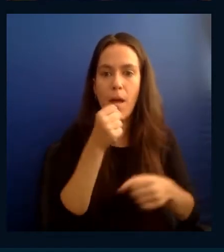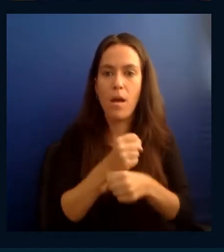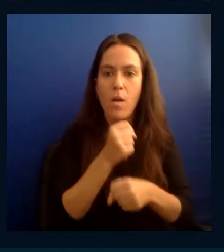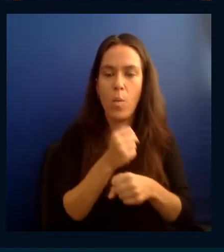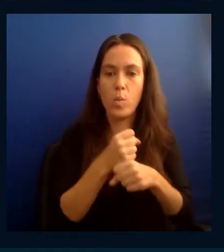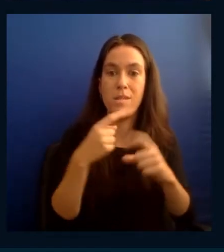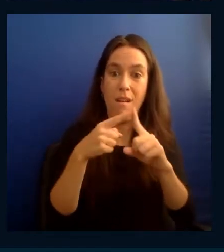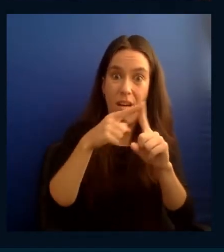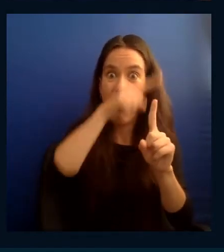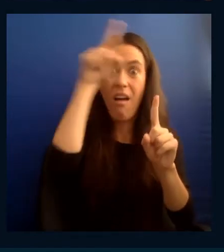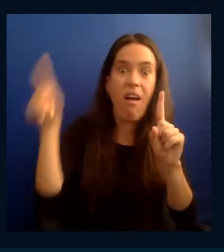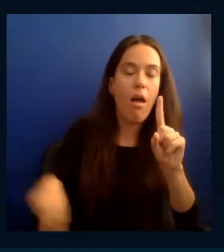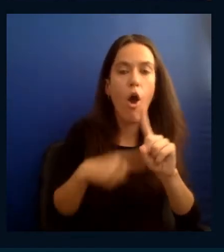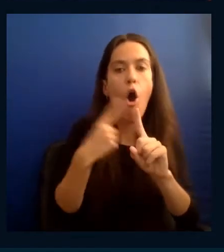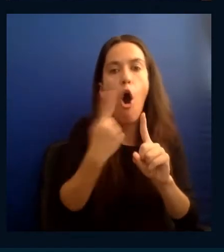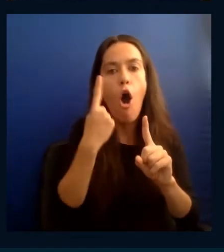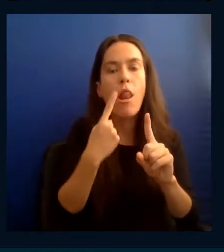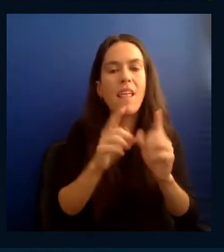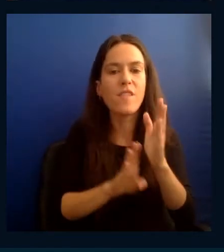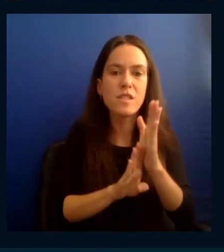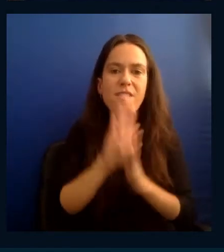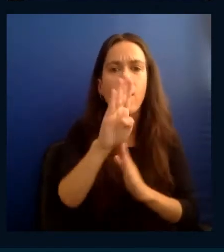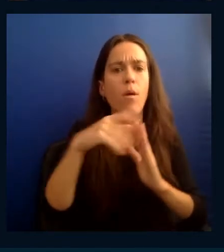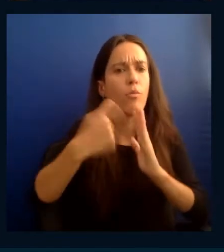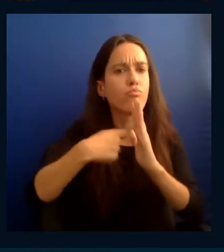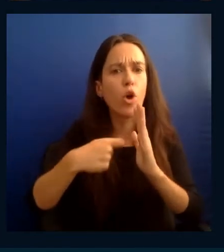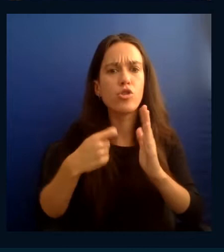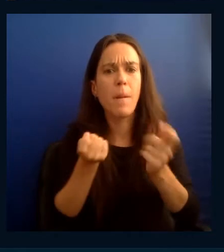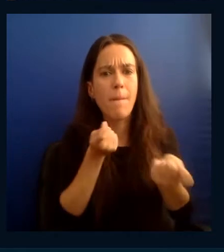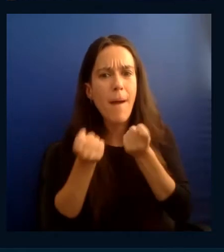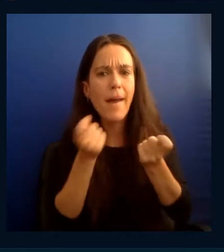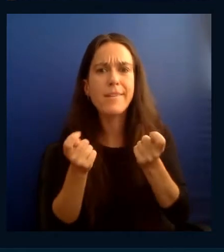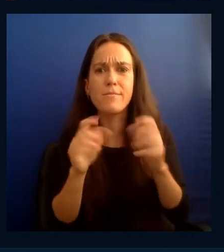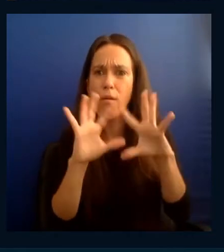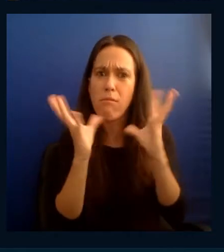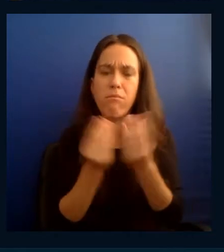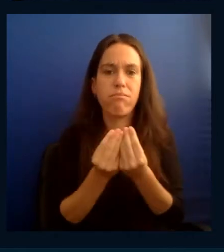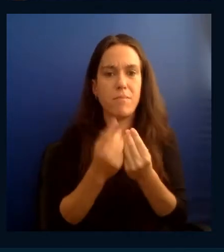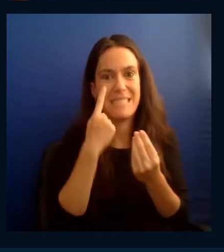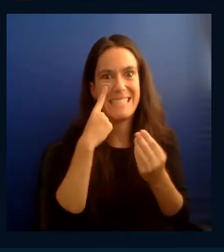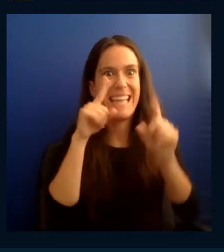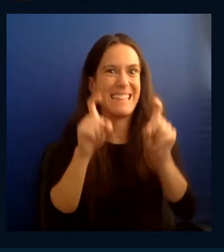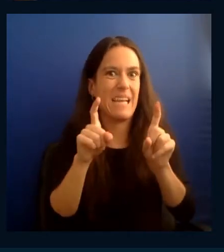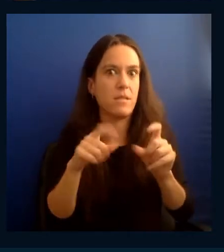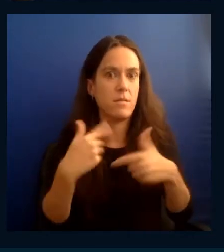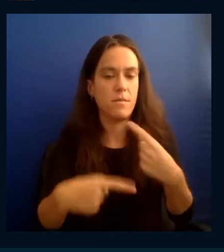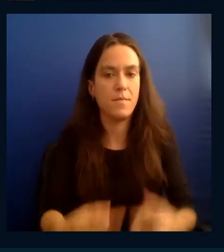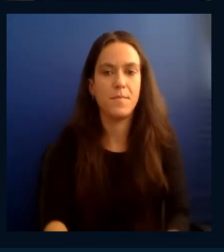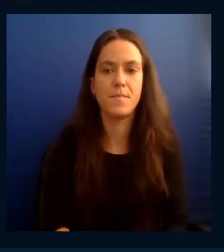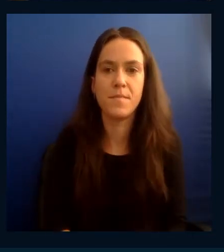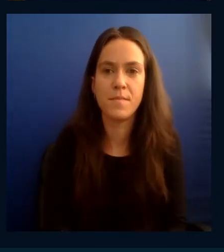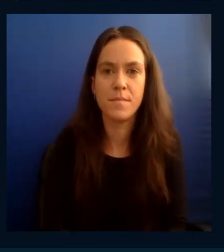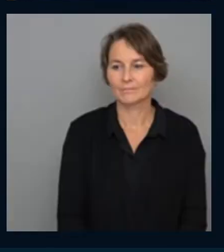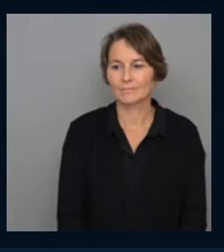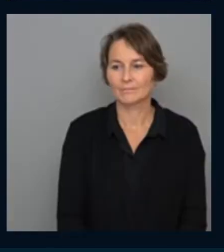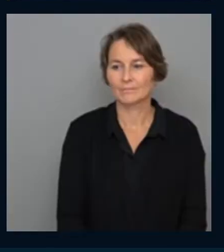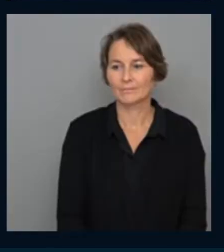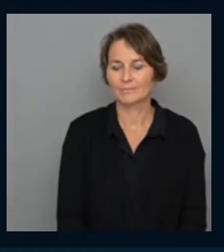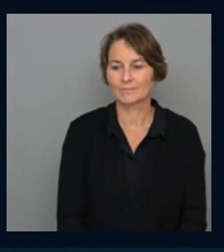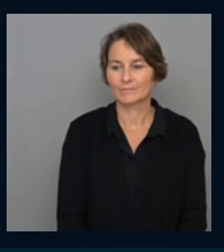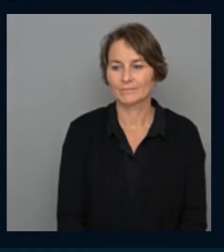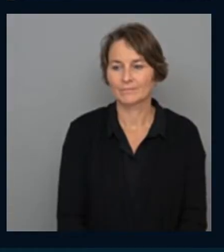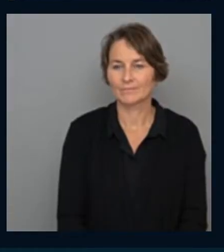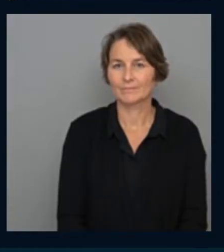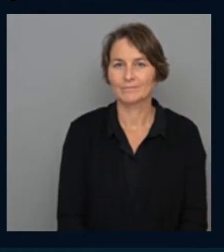for not only your developers, but also your project management and even your operational teams to track what tasks are going on. The next piece we're going to talk